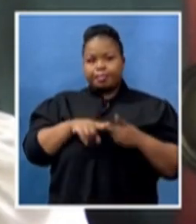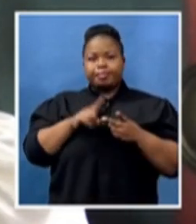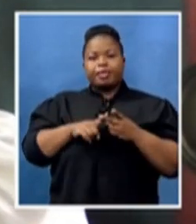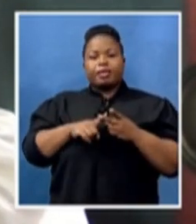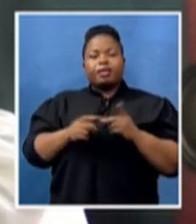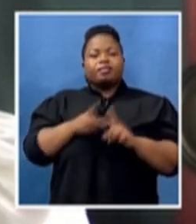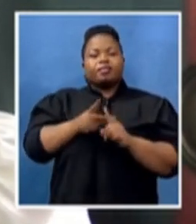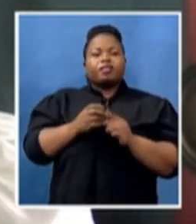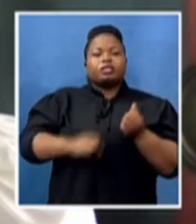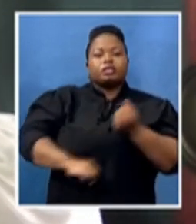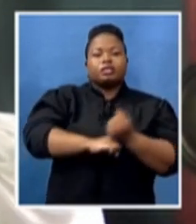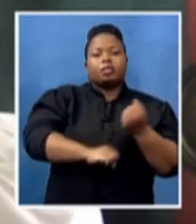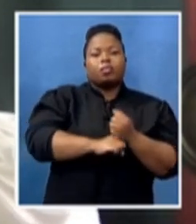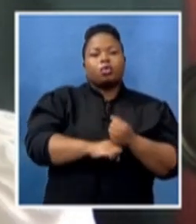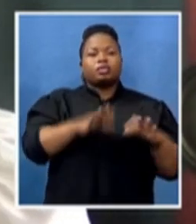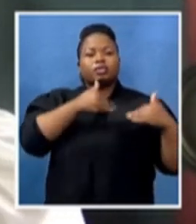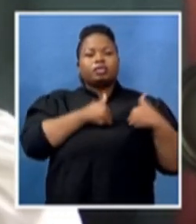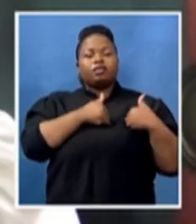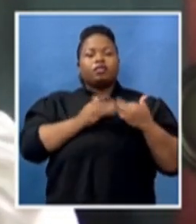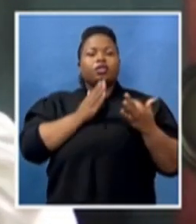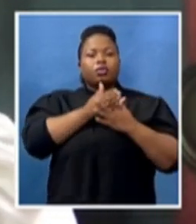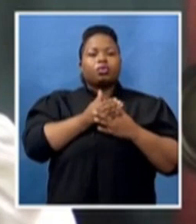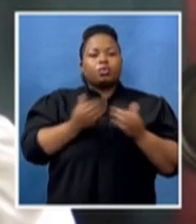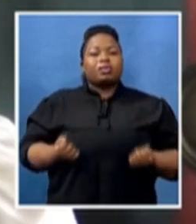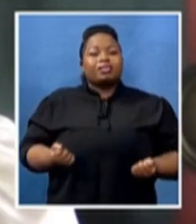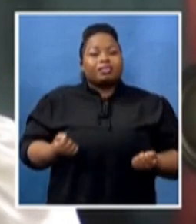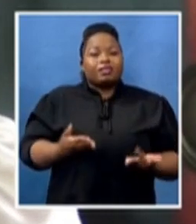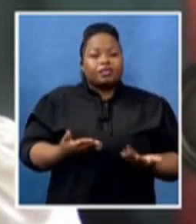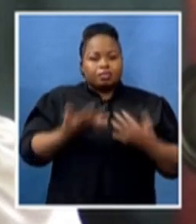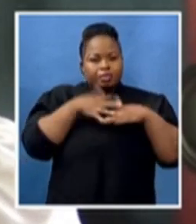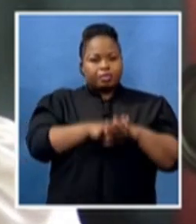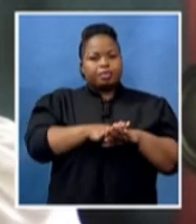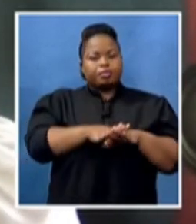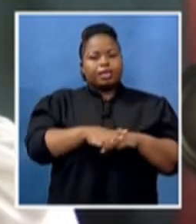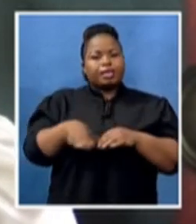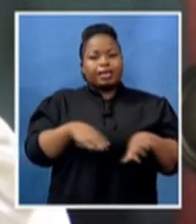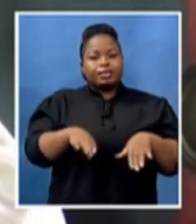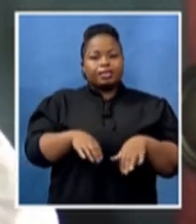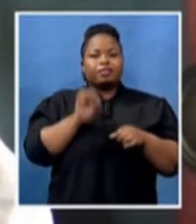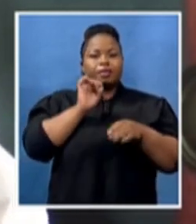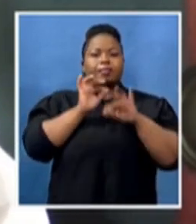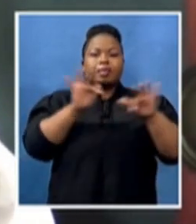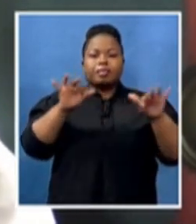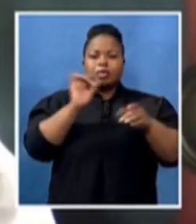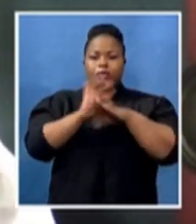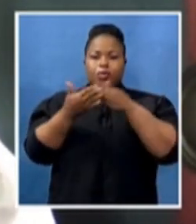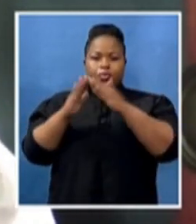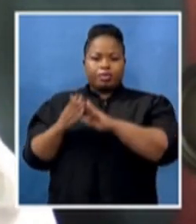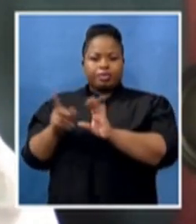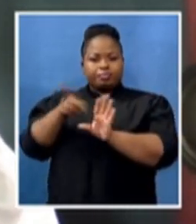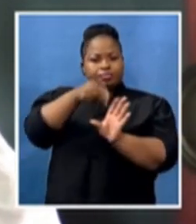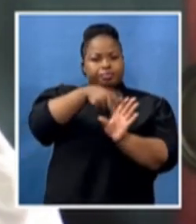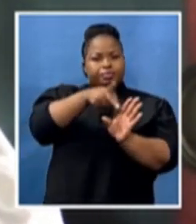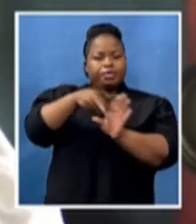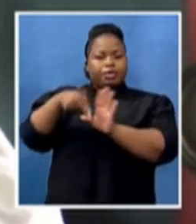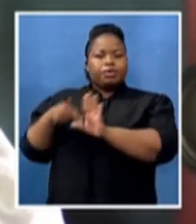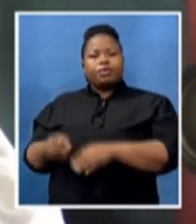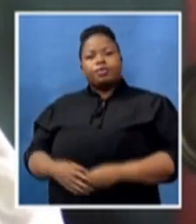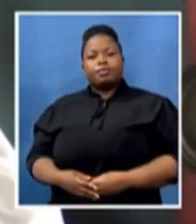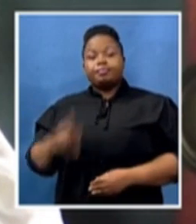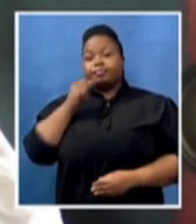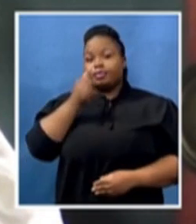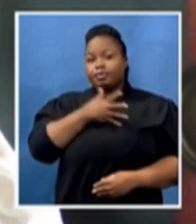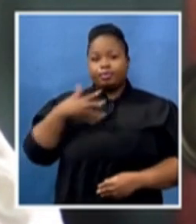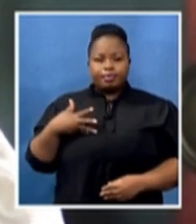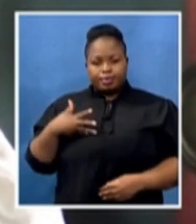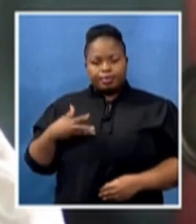service delivery, and active public and community participation. Ladies and gentlemen, it is clear that we have a long way to go